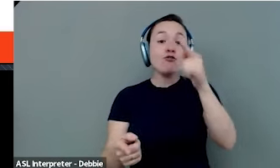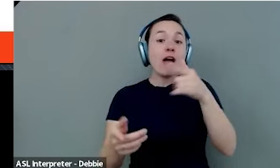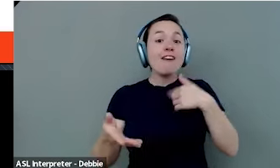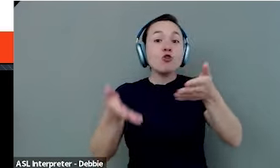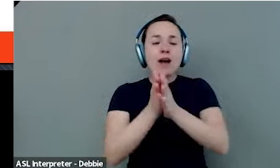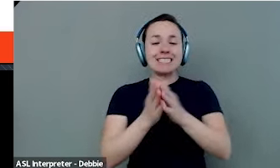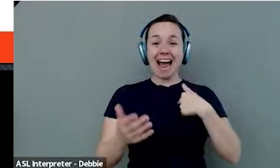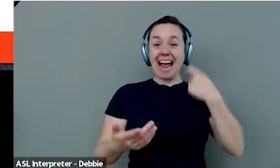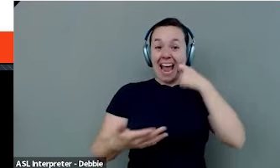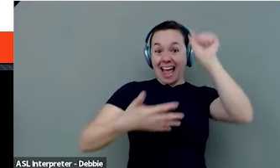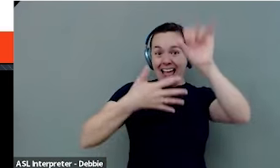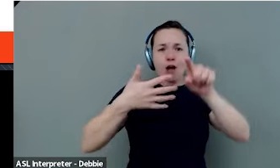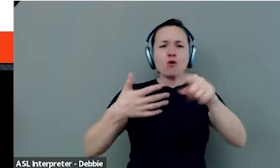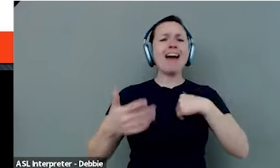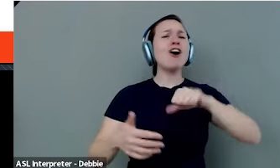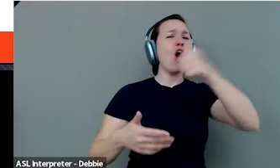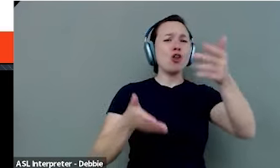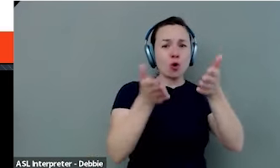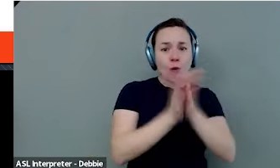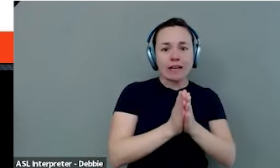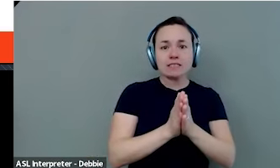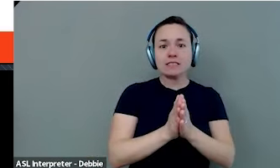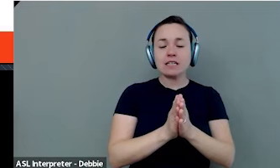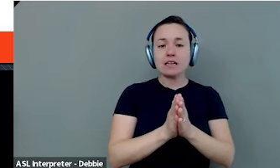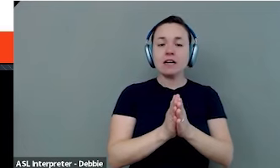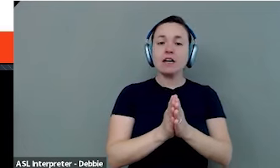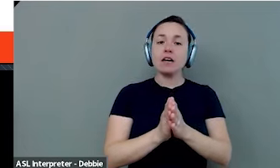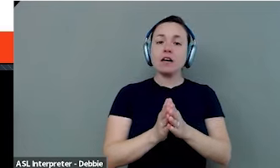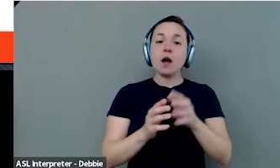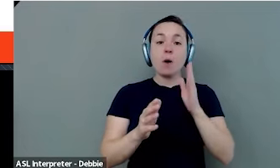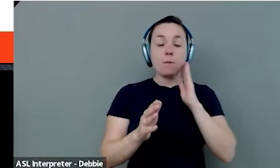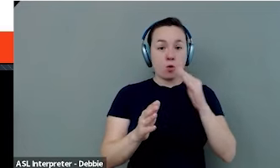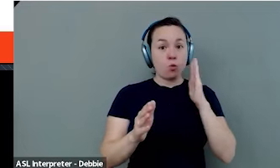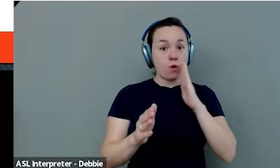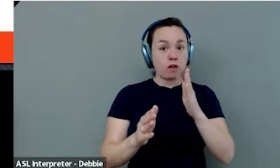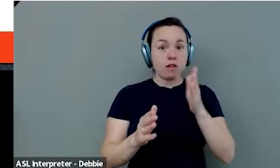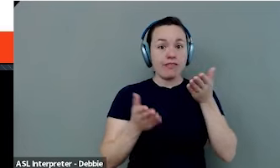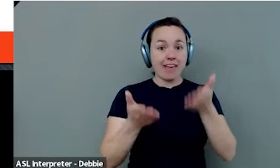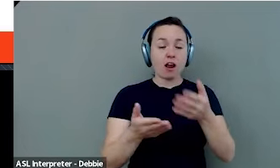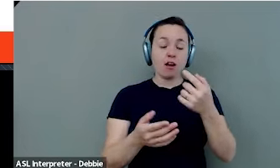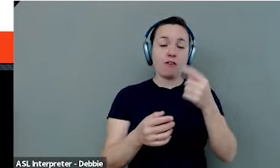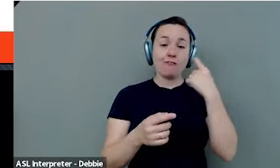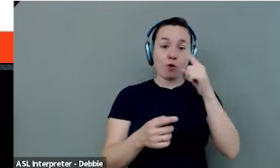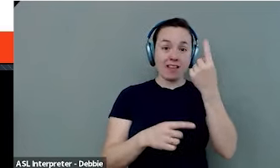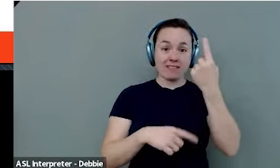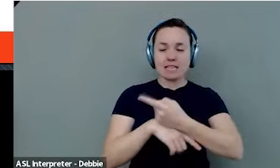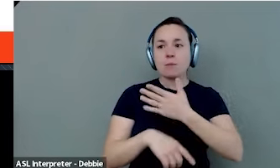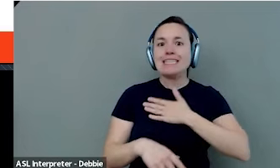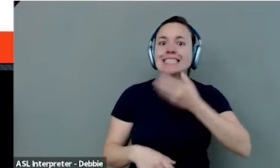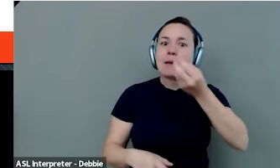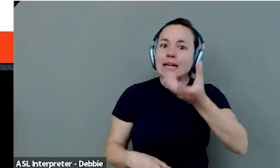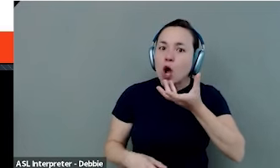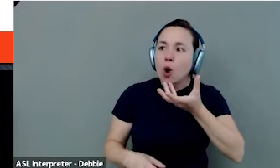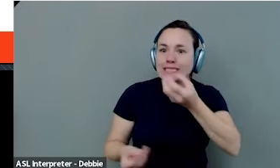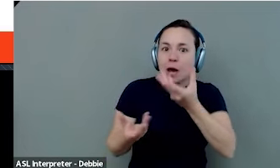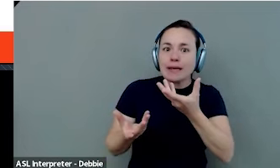these features that will be present throughout the entire 11-day period, please let me know, or feel free to